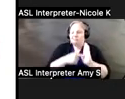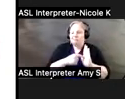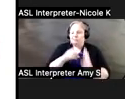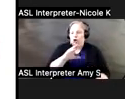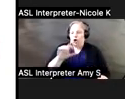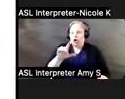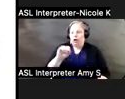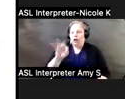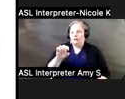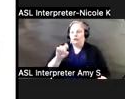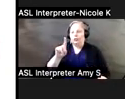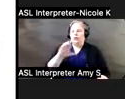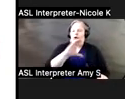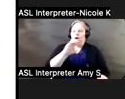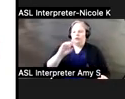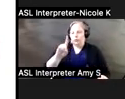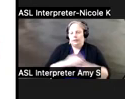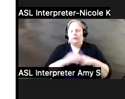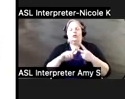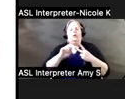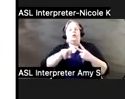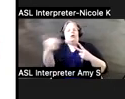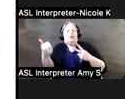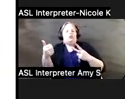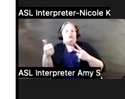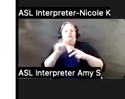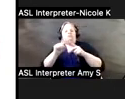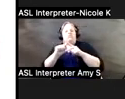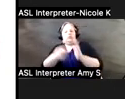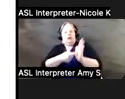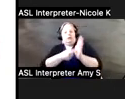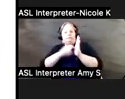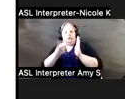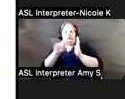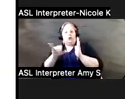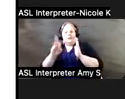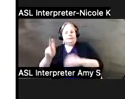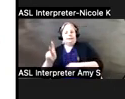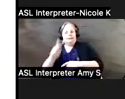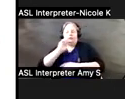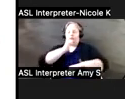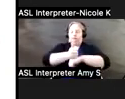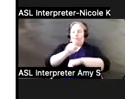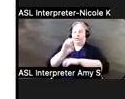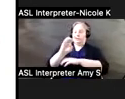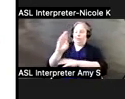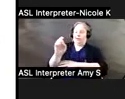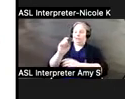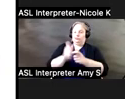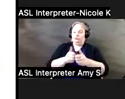or other ones that require a lot of controls and two joysticks. So as you can imagine, if you set up the Xbox Adaptive Controller for